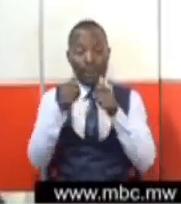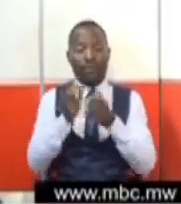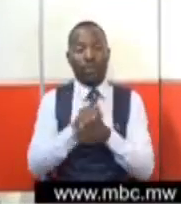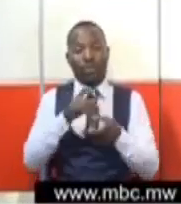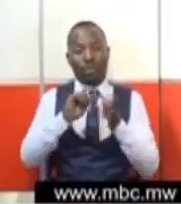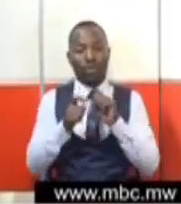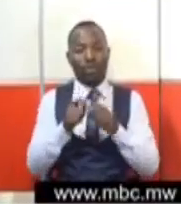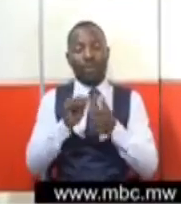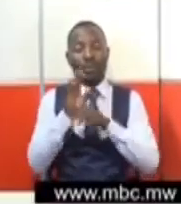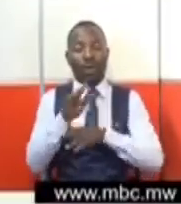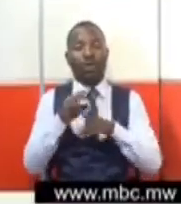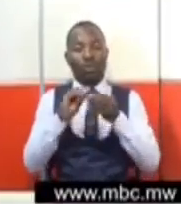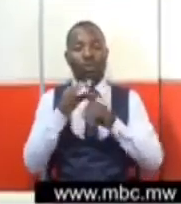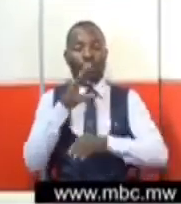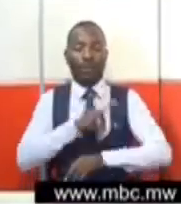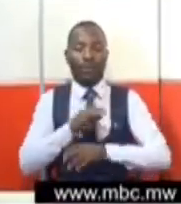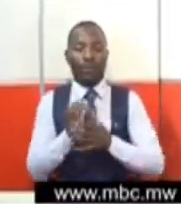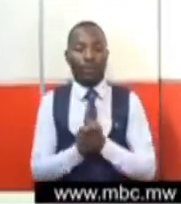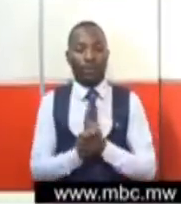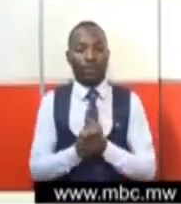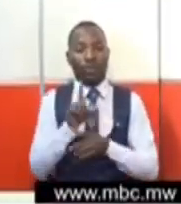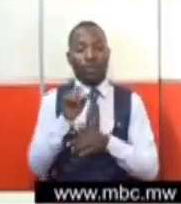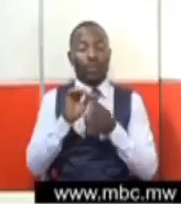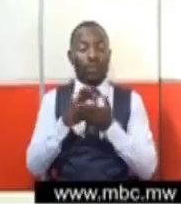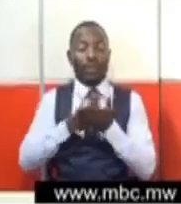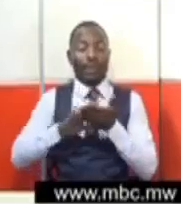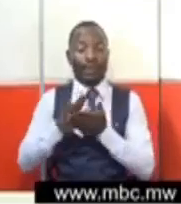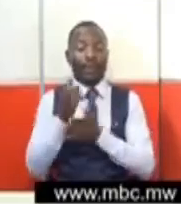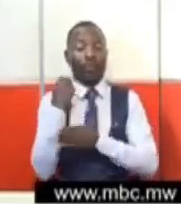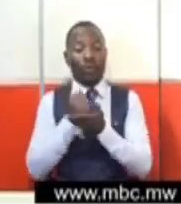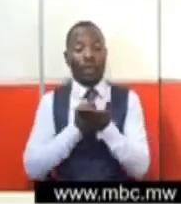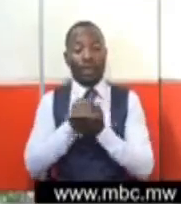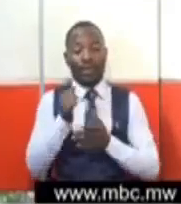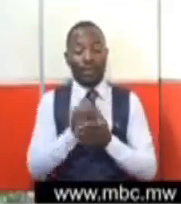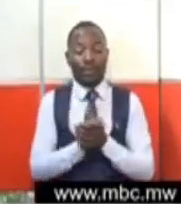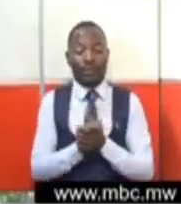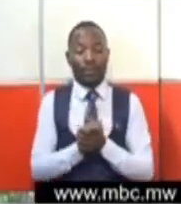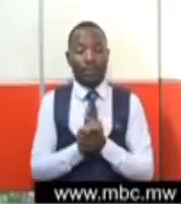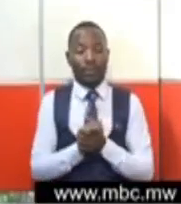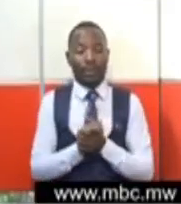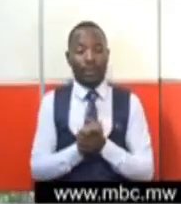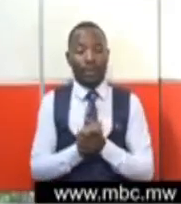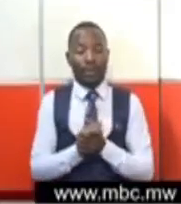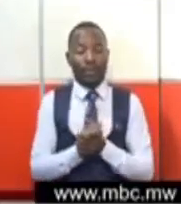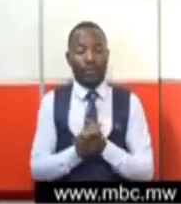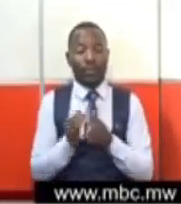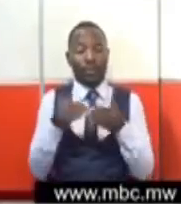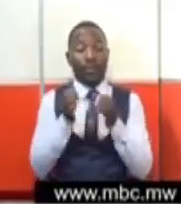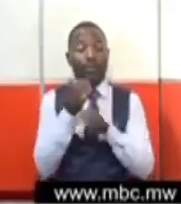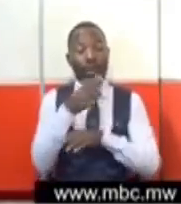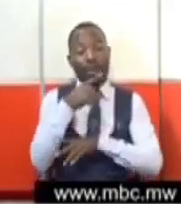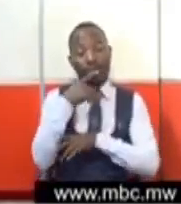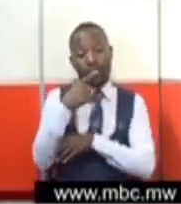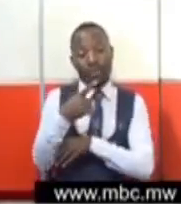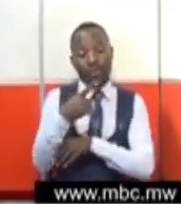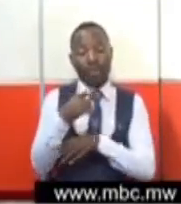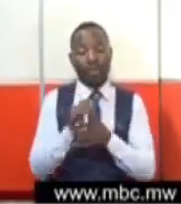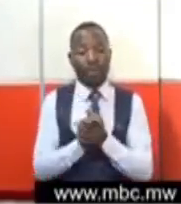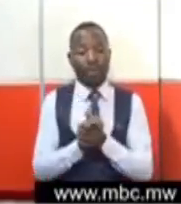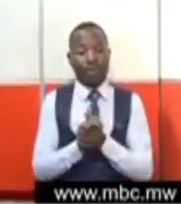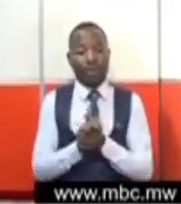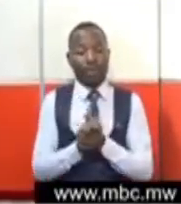their losses into profits to reduce their reliance on government bailouts. Those that are classified as commercial